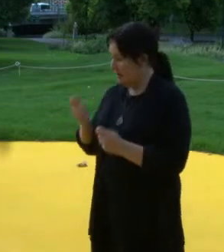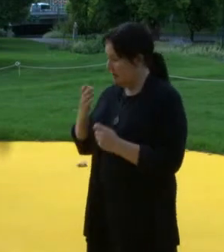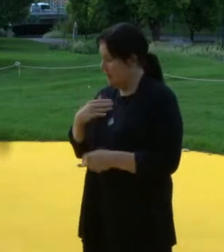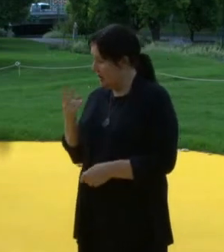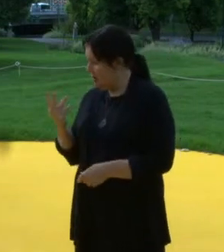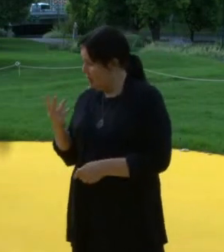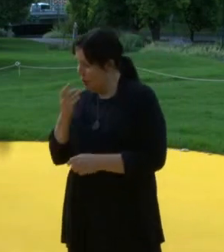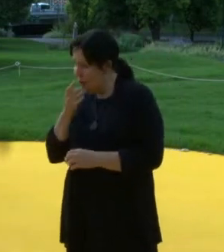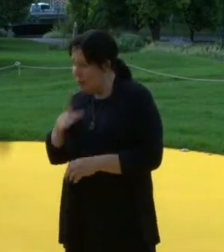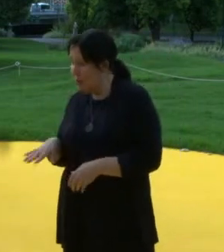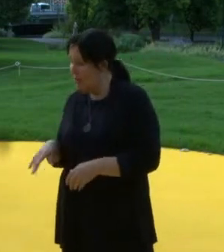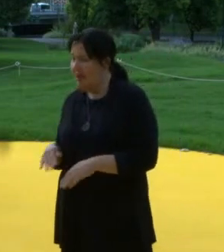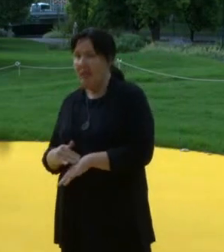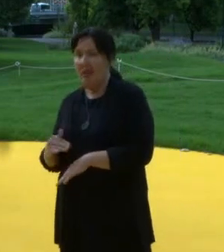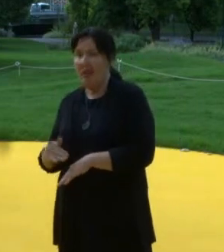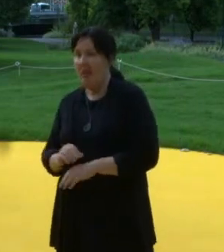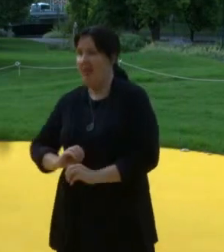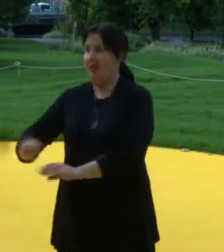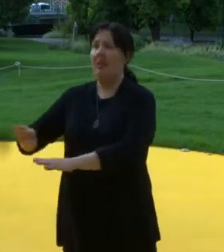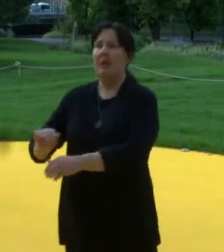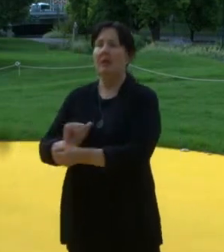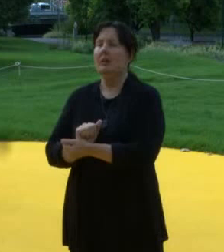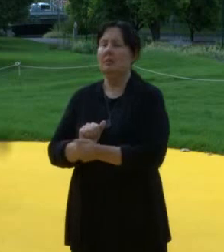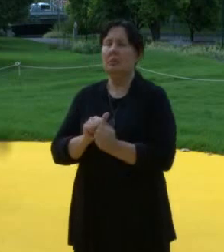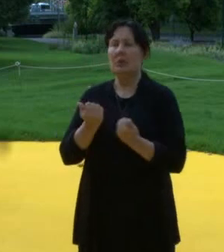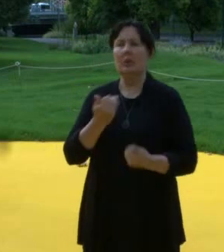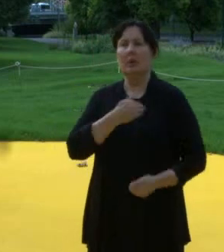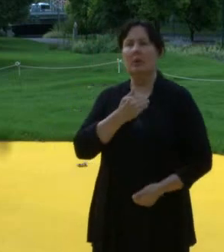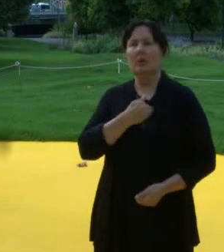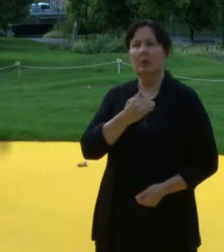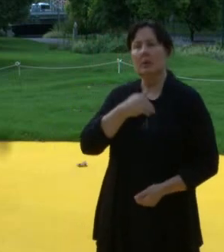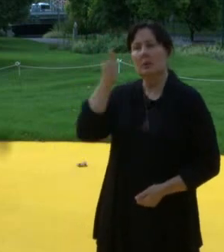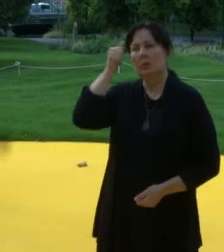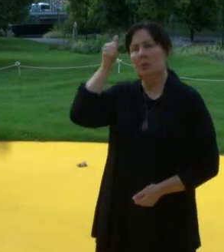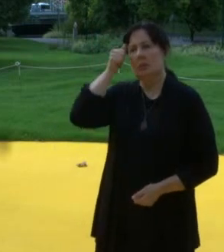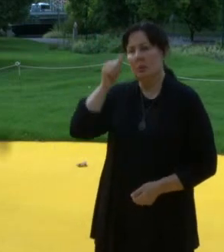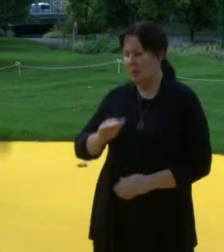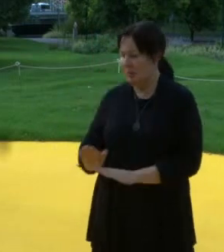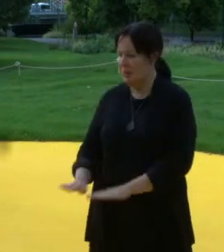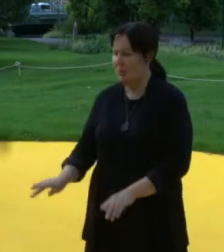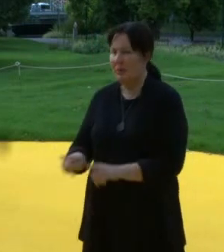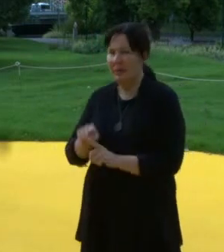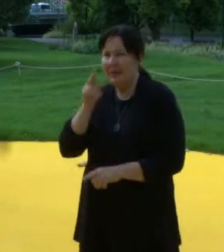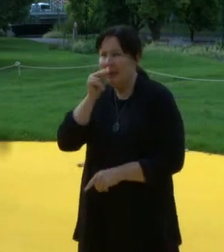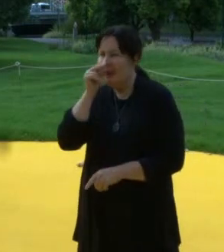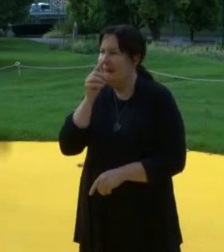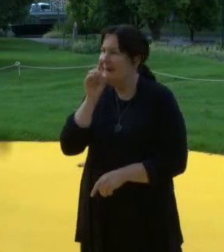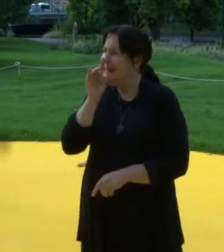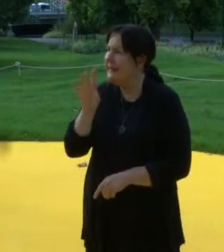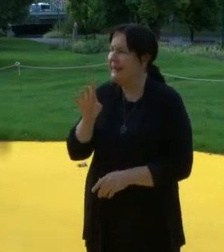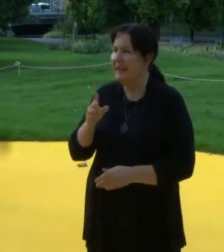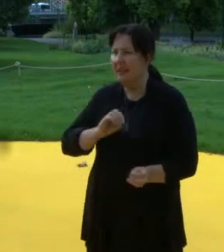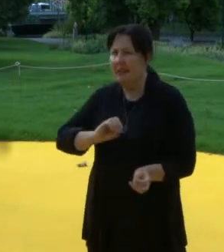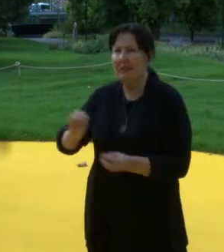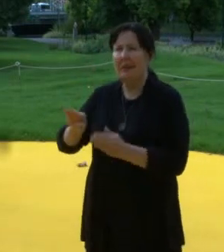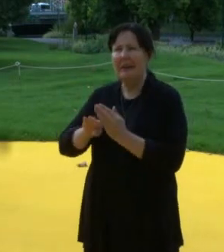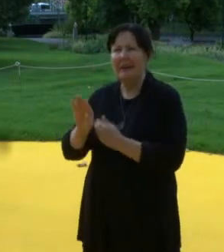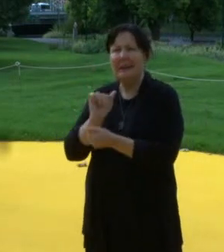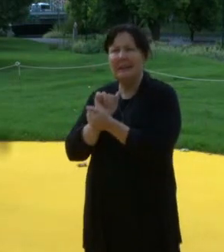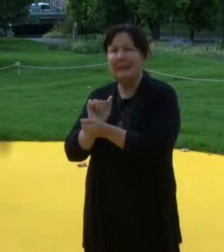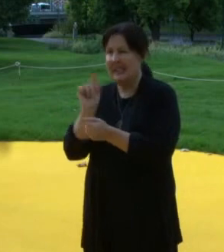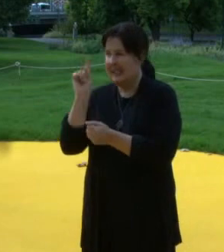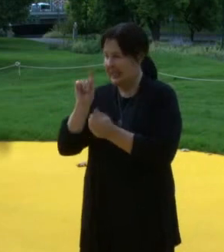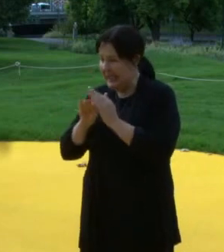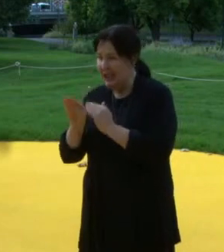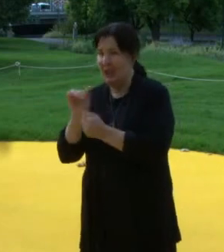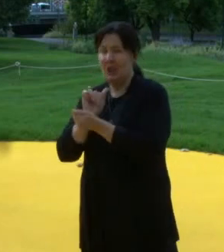them being locked up. And it breaks my heart to know that it's kids as young as 10 caged up right now and without